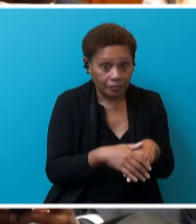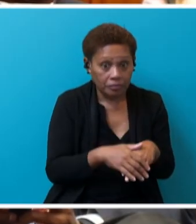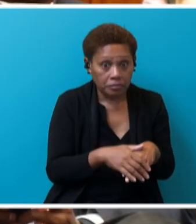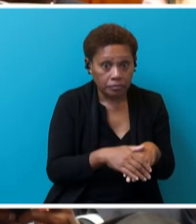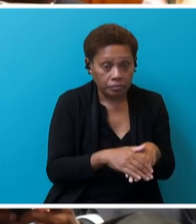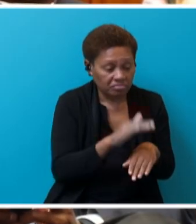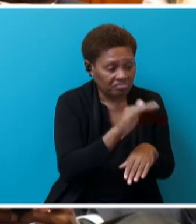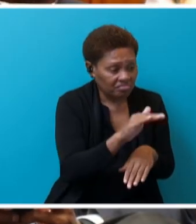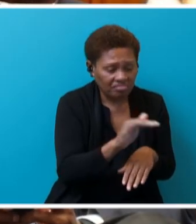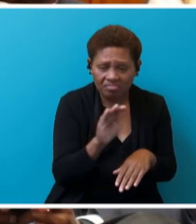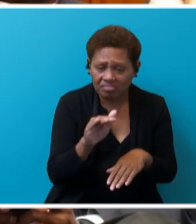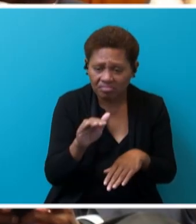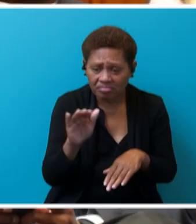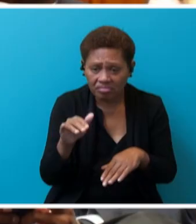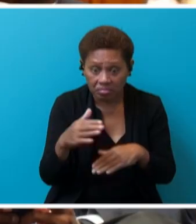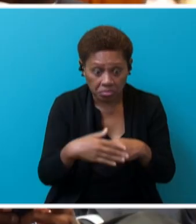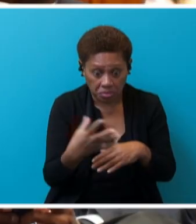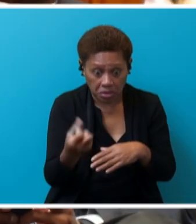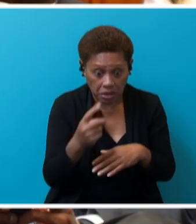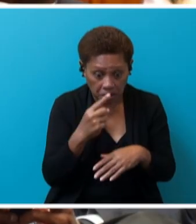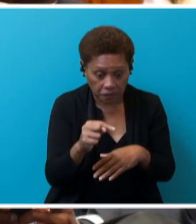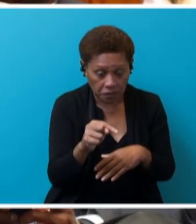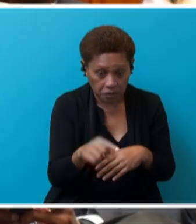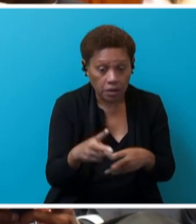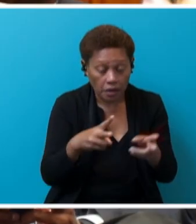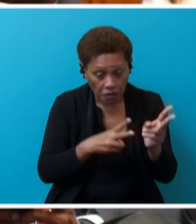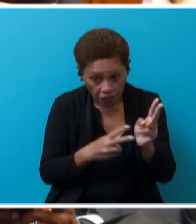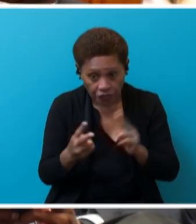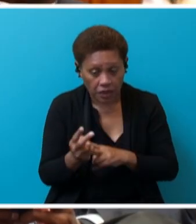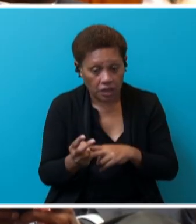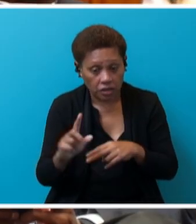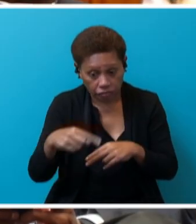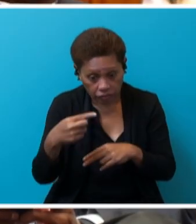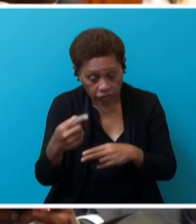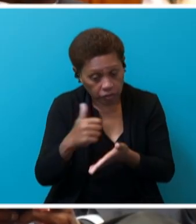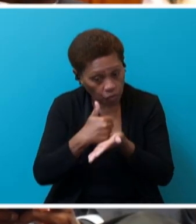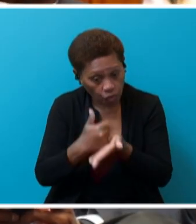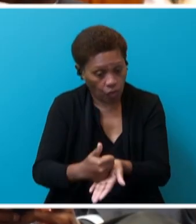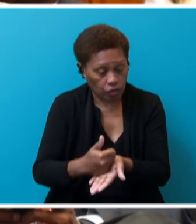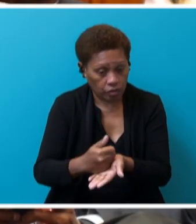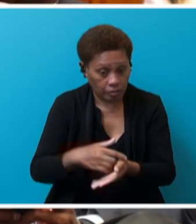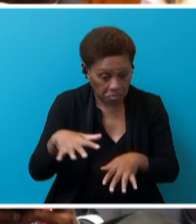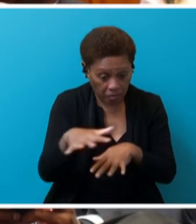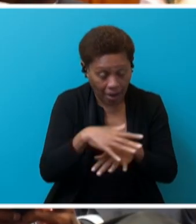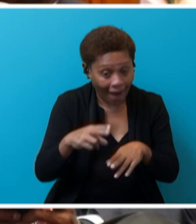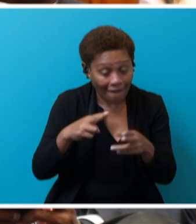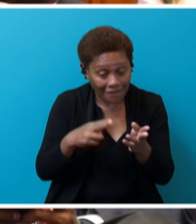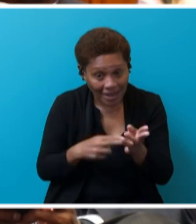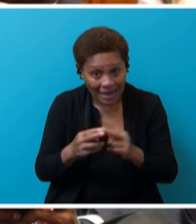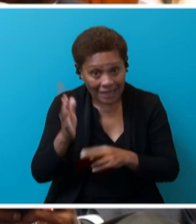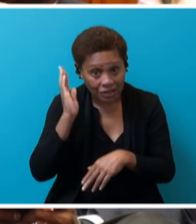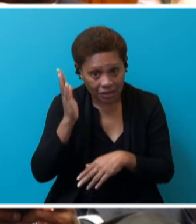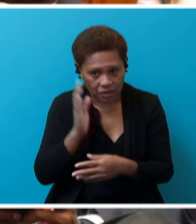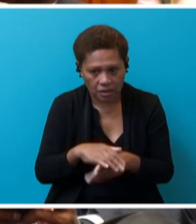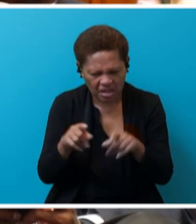around Suva, the urban areas, right down to our villages and schools. A lot, of course, needs to be done,